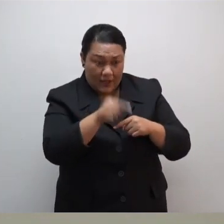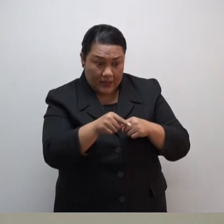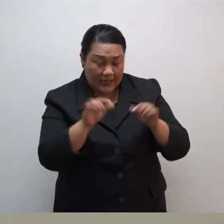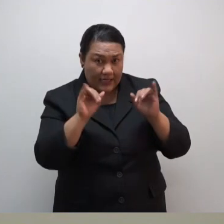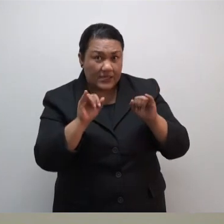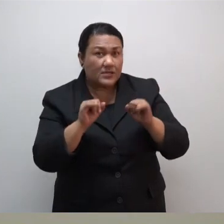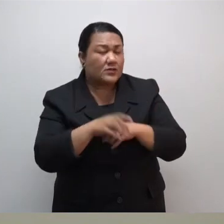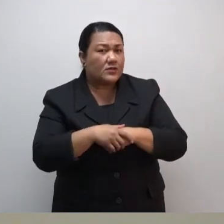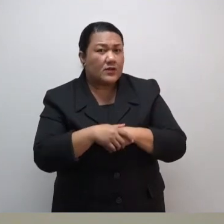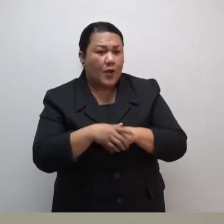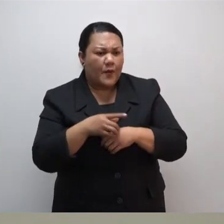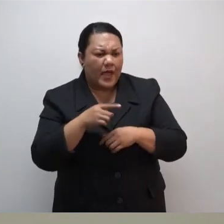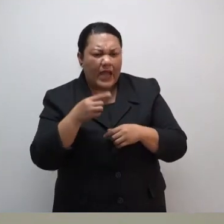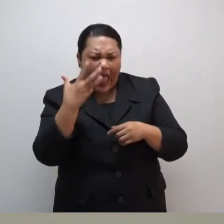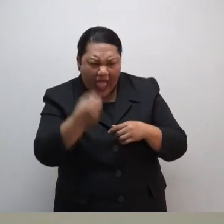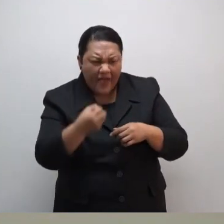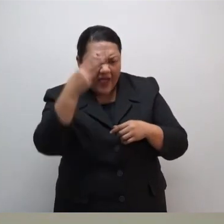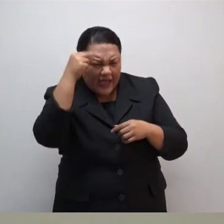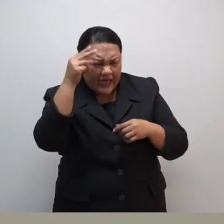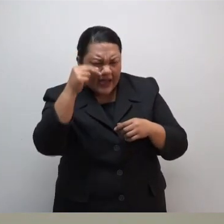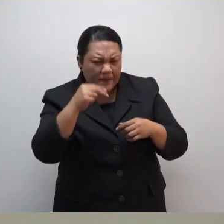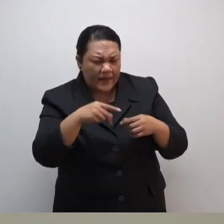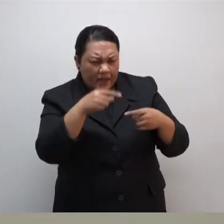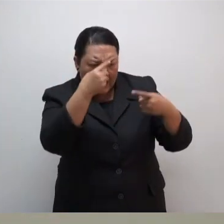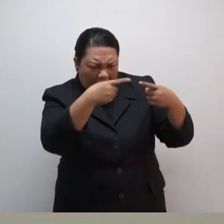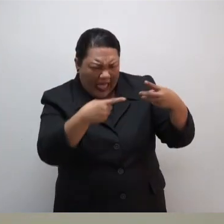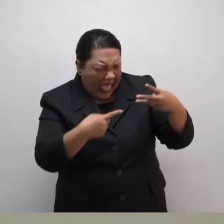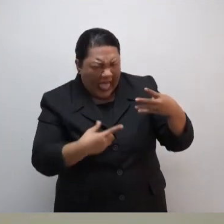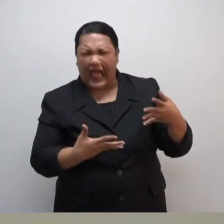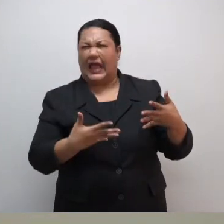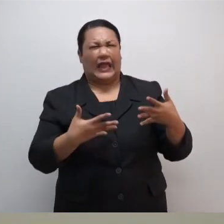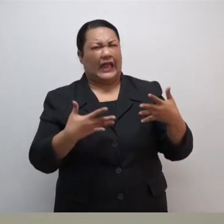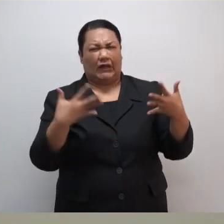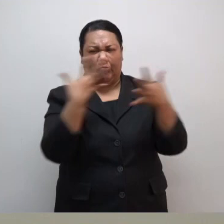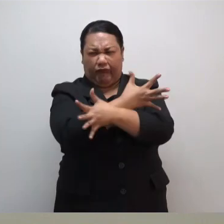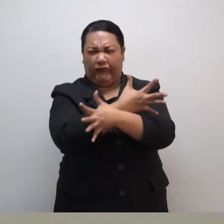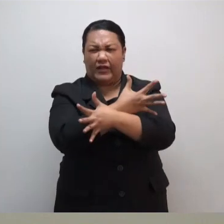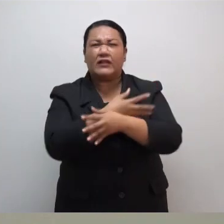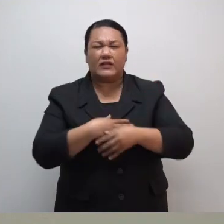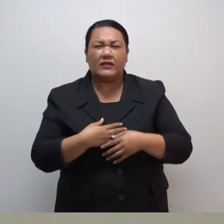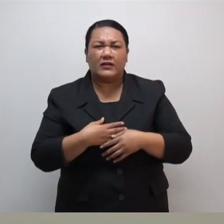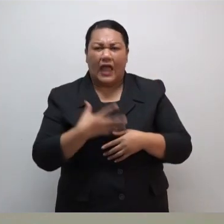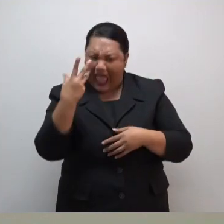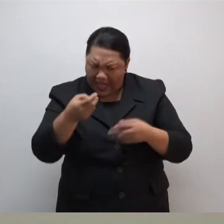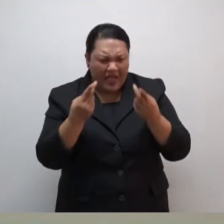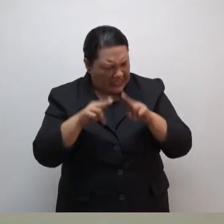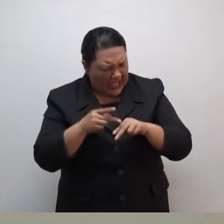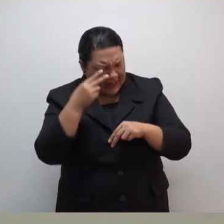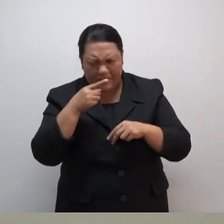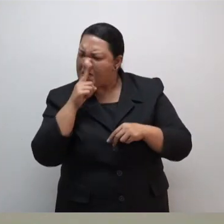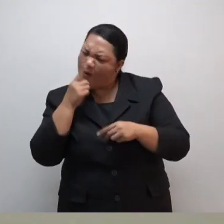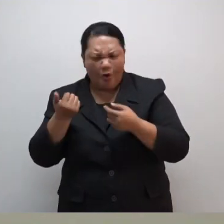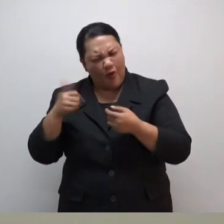where they pointed out a number of anomalies in terms of registration of names. There were some dead people's names on the registration of